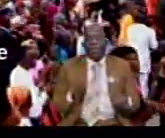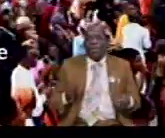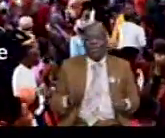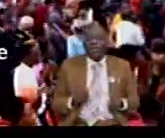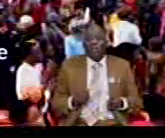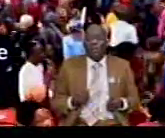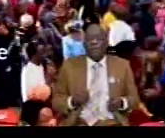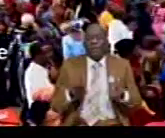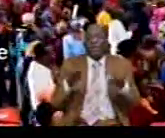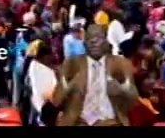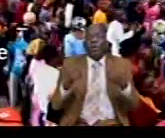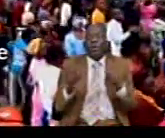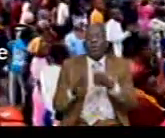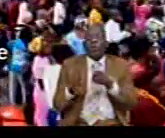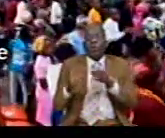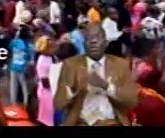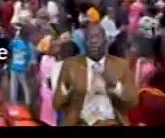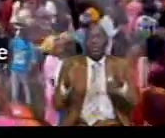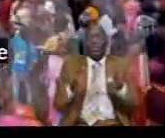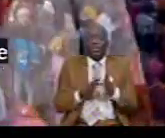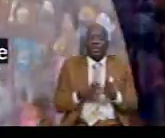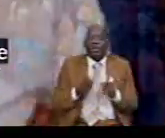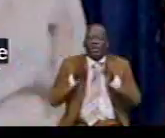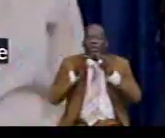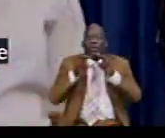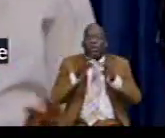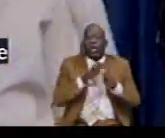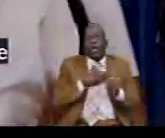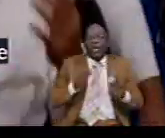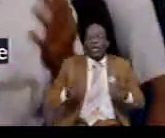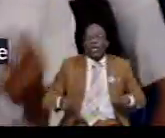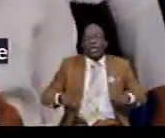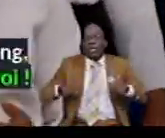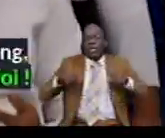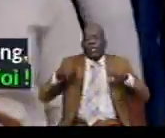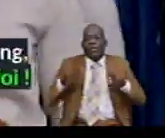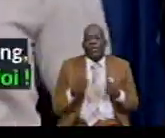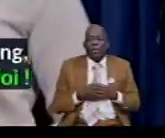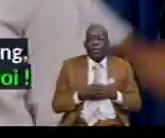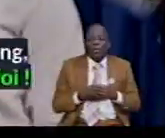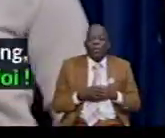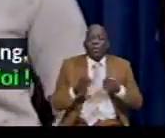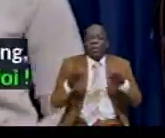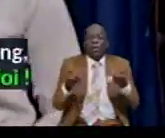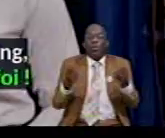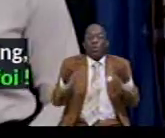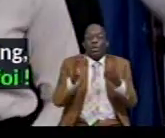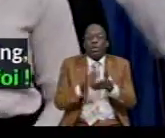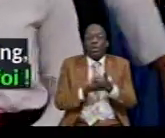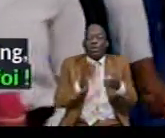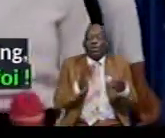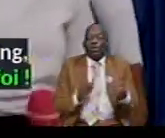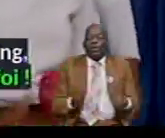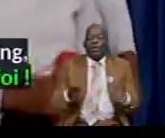me. Come to Jesus, look at me, look at me.